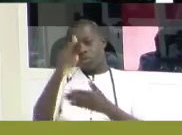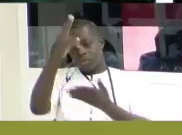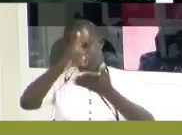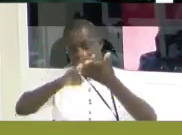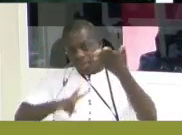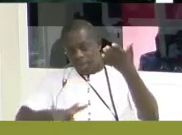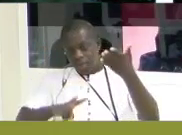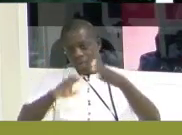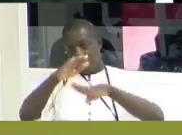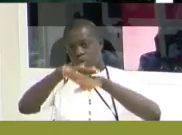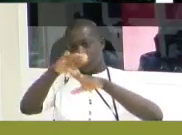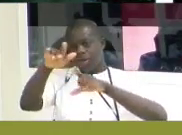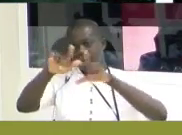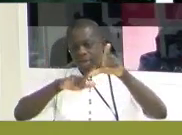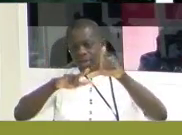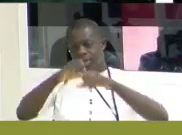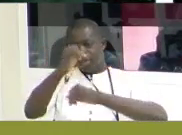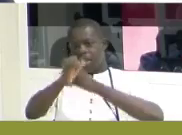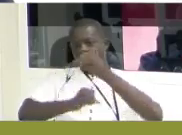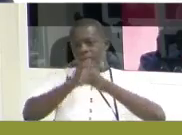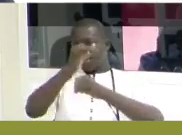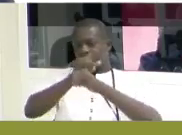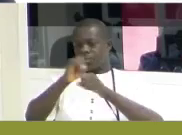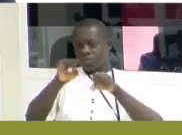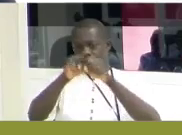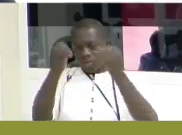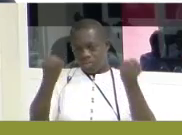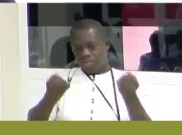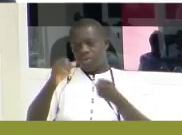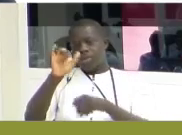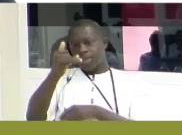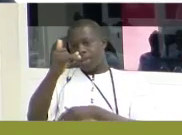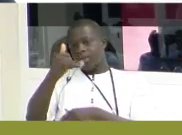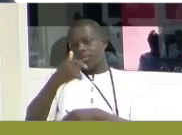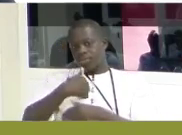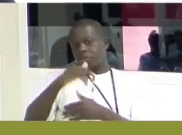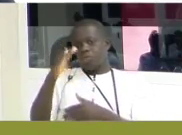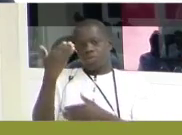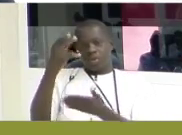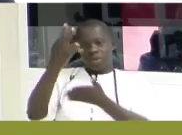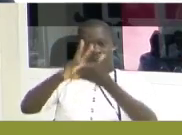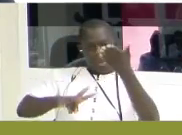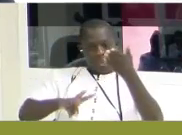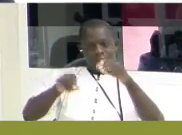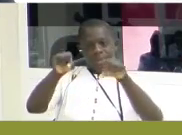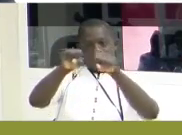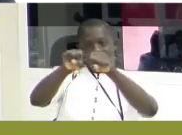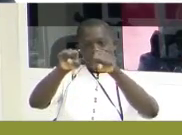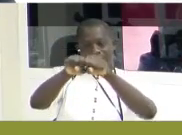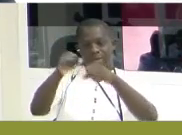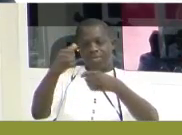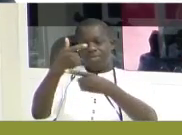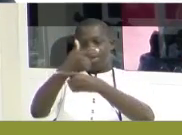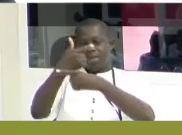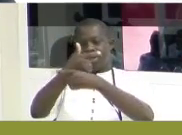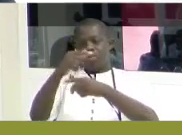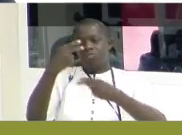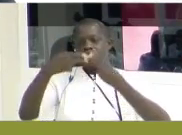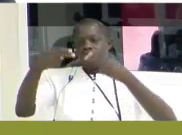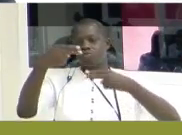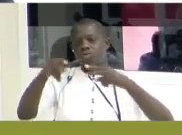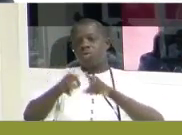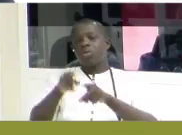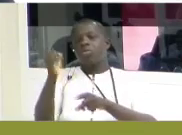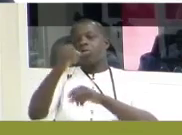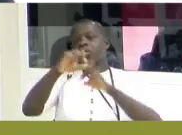at this point, any other online newspapers? Yes, I was reading online newspapers, especially Senegambian news, because the founder,